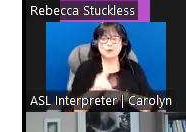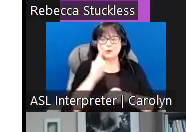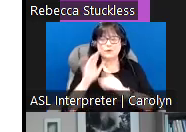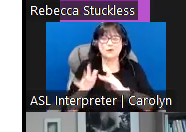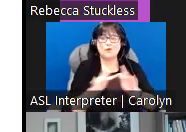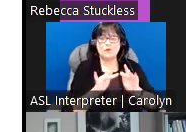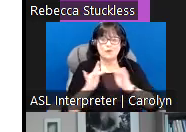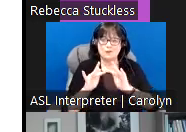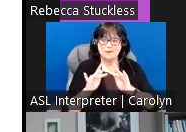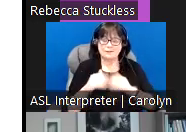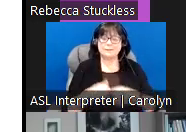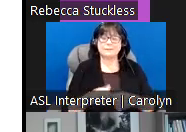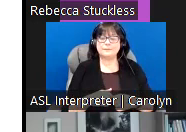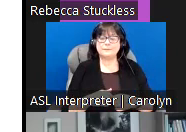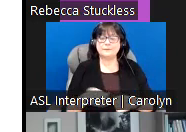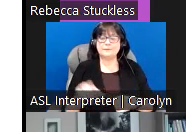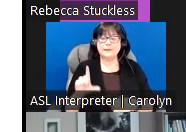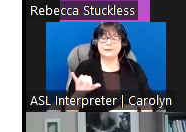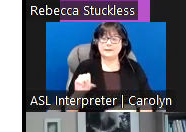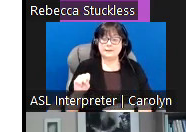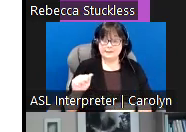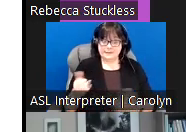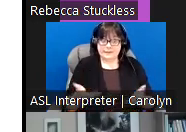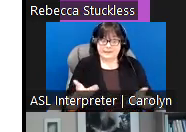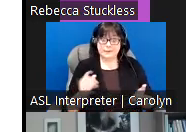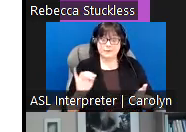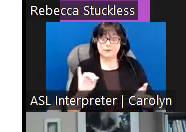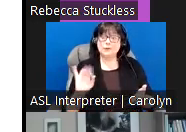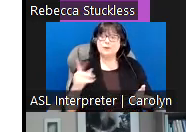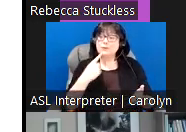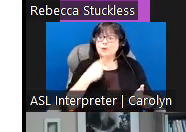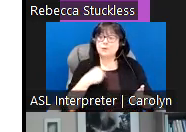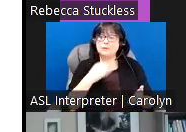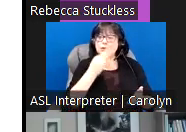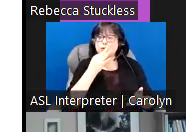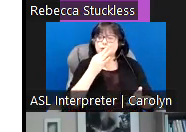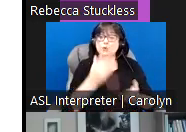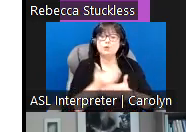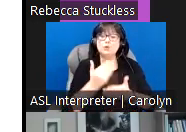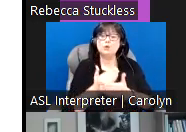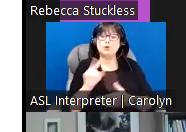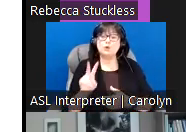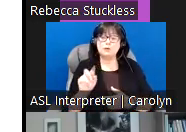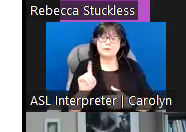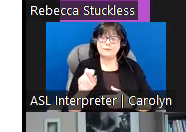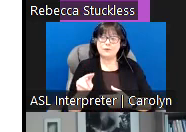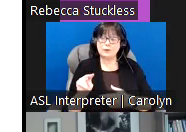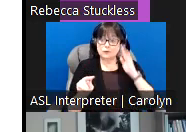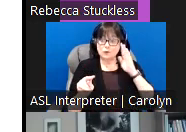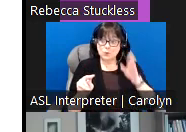environment. I'm told by Lisa, who's also here, that there is a new version coming out almost as we speak, which